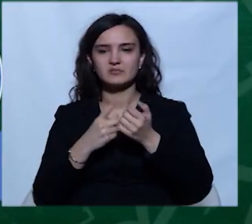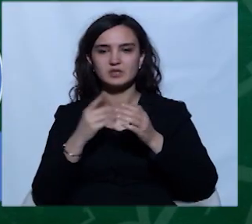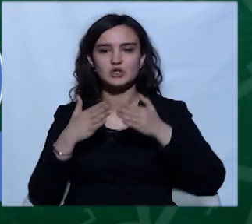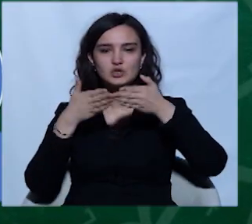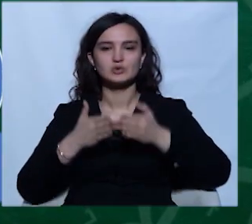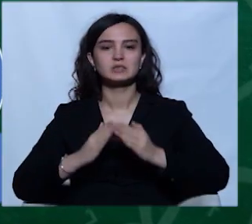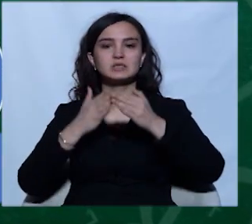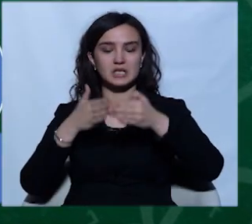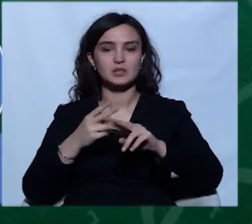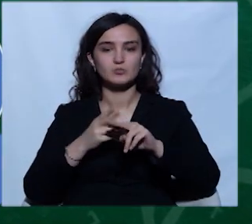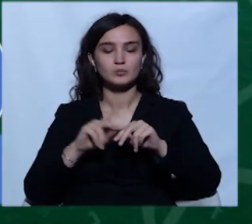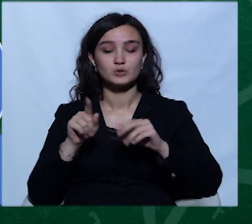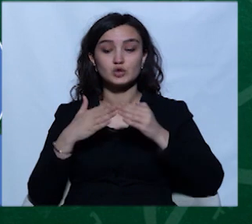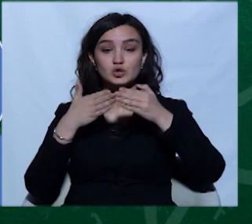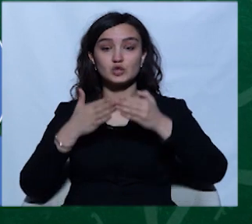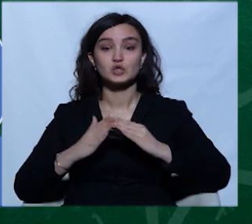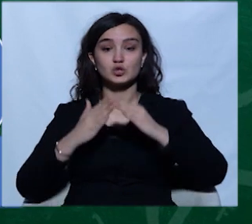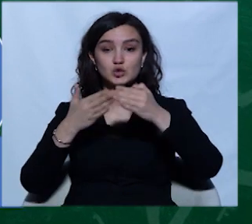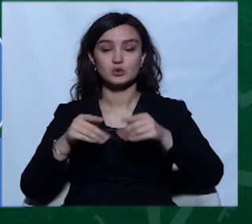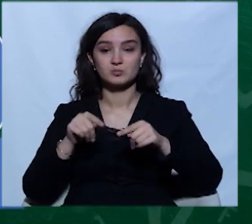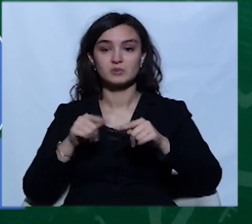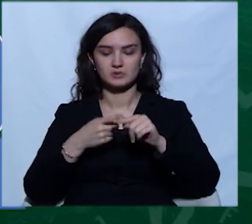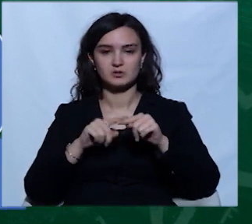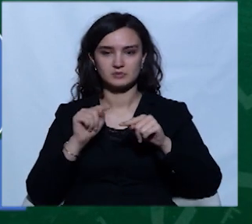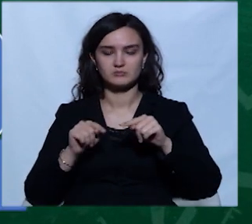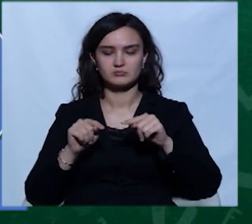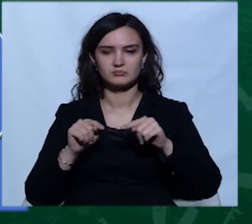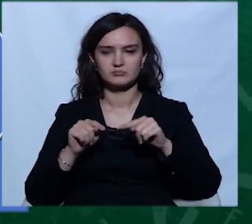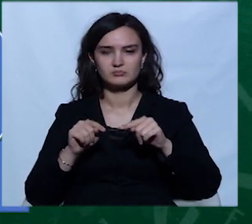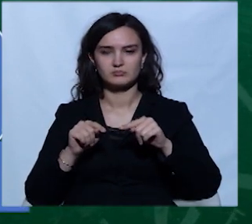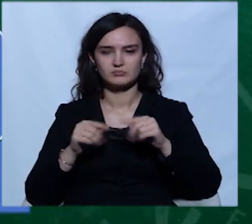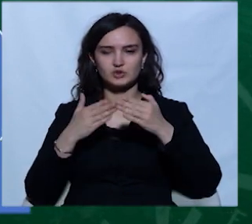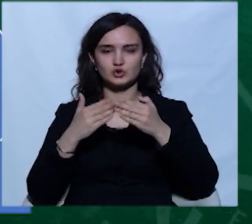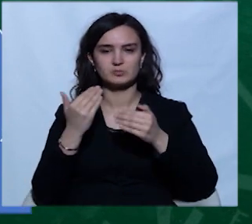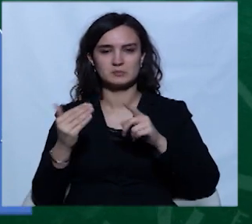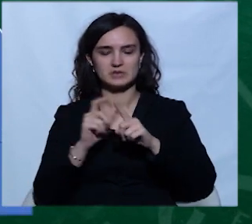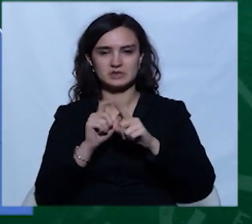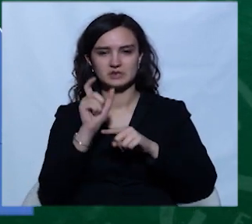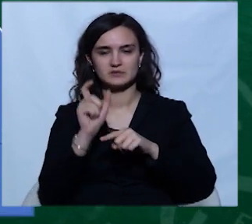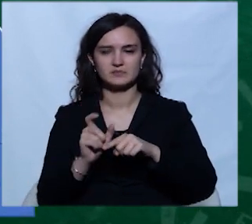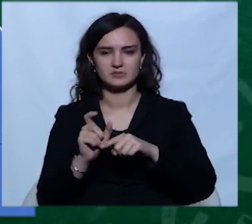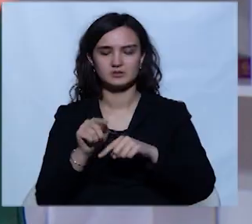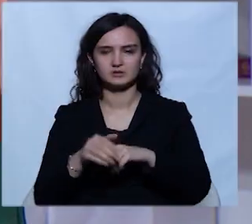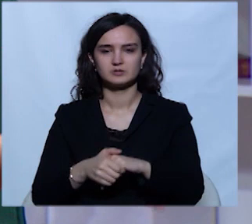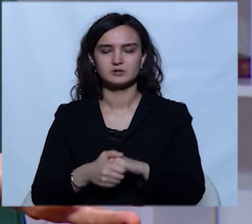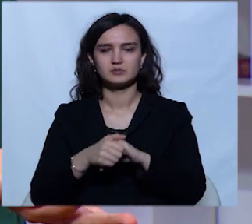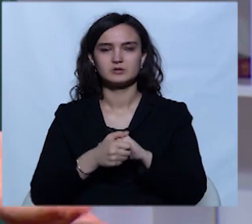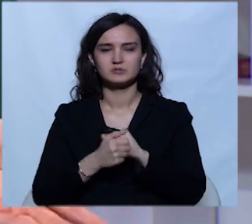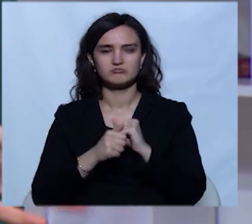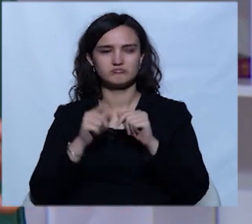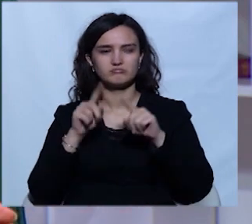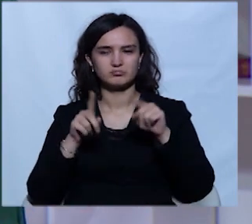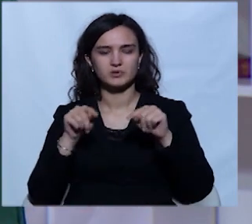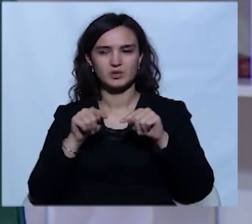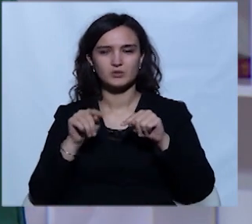shipwreck, because a shipwreck is the destruction of a ship when it crashes, usually from